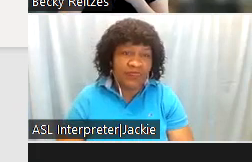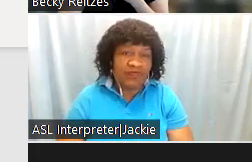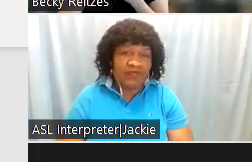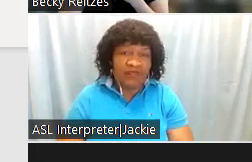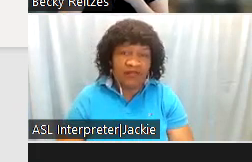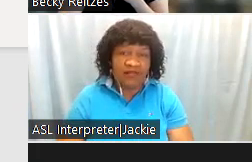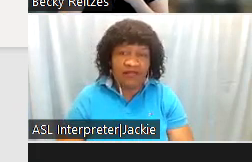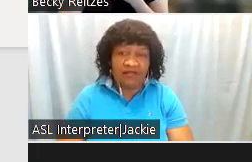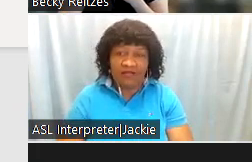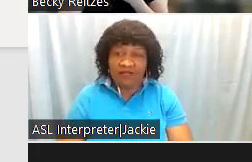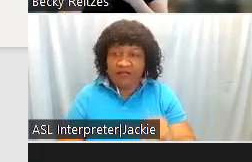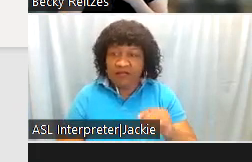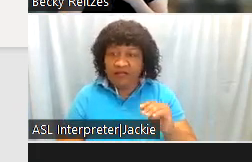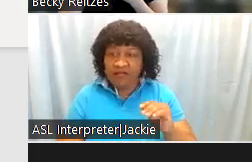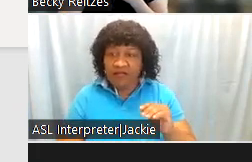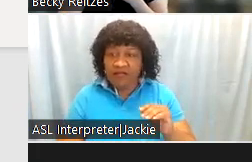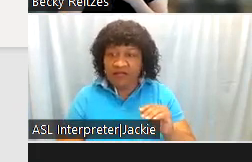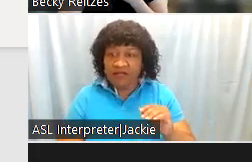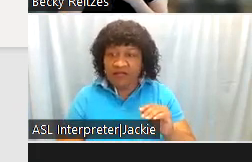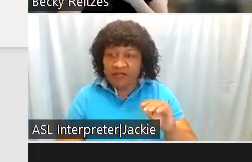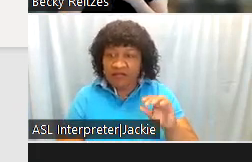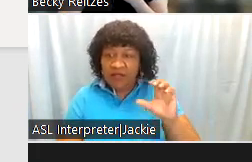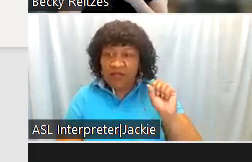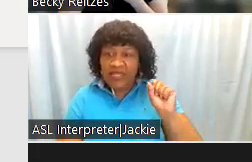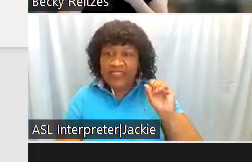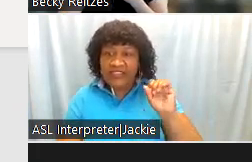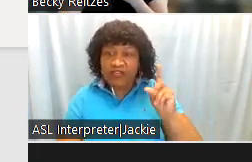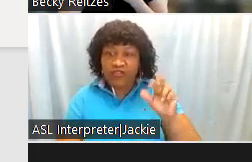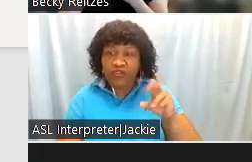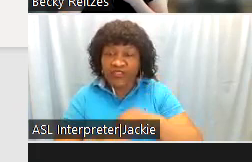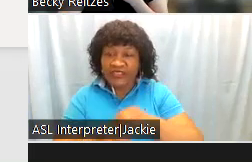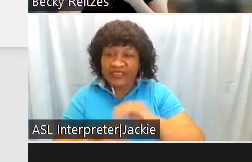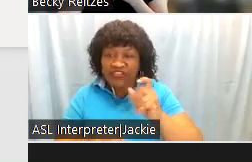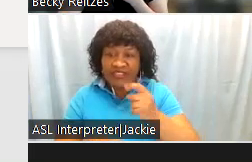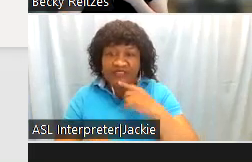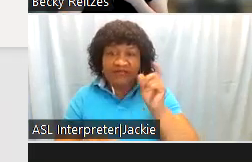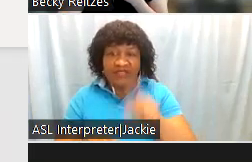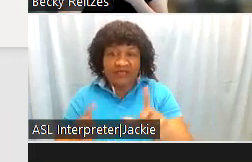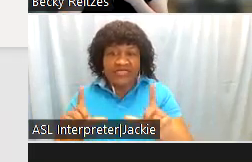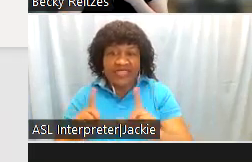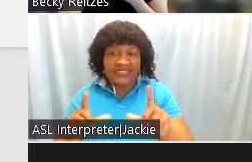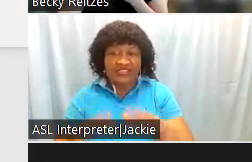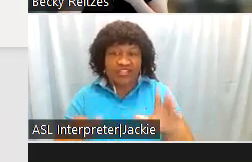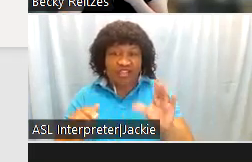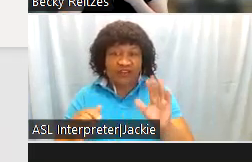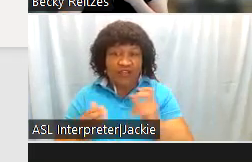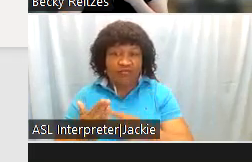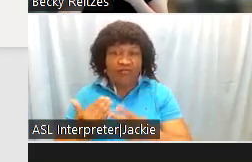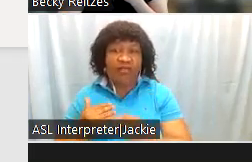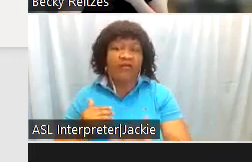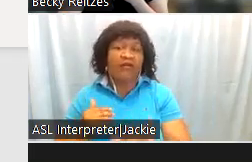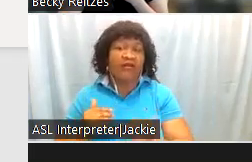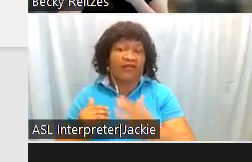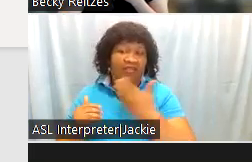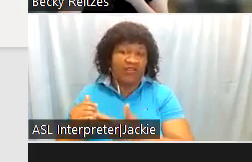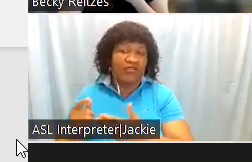Oh, so you said it needs to be a licensed child care program. Got it. I guess I was thinking that, so I guess the question, thank you.